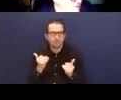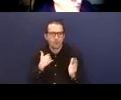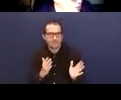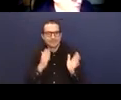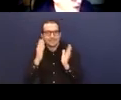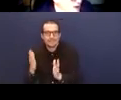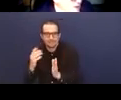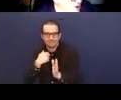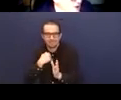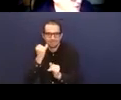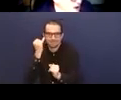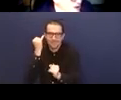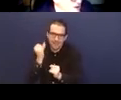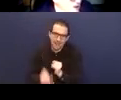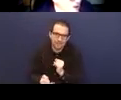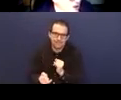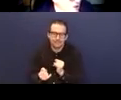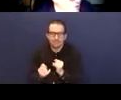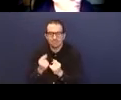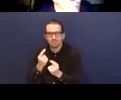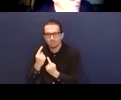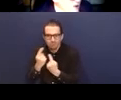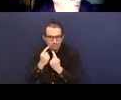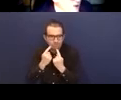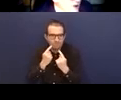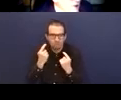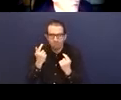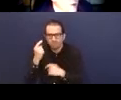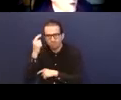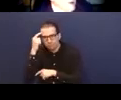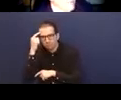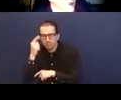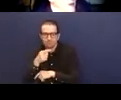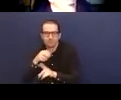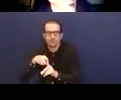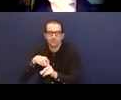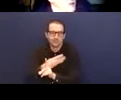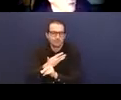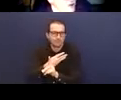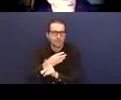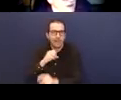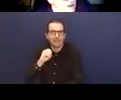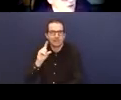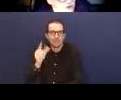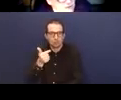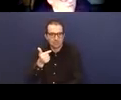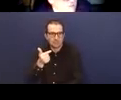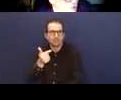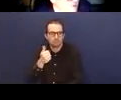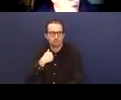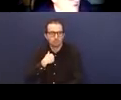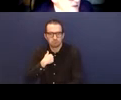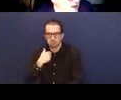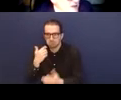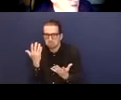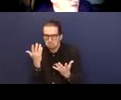presentation film, and it's in the course book, but I'm going to go over it again. There are something like